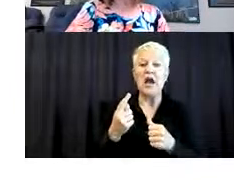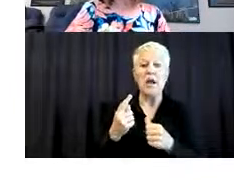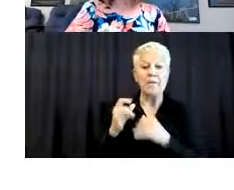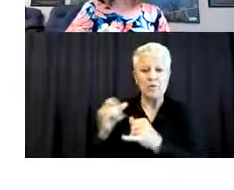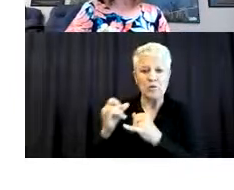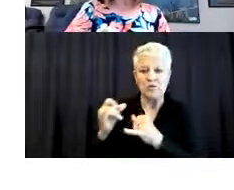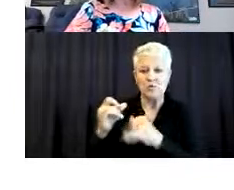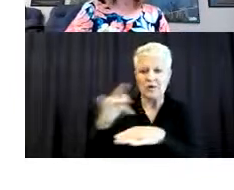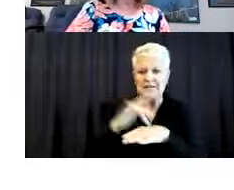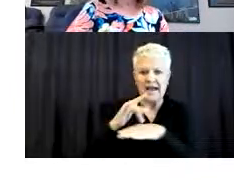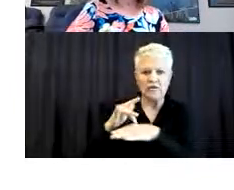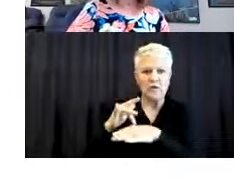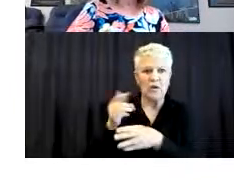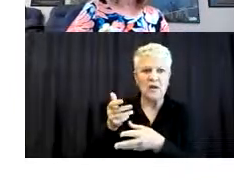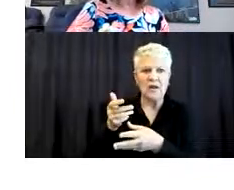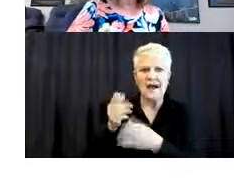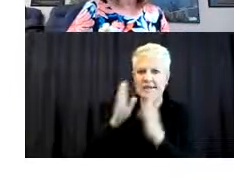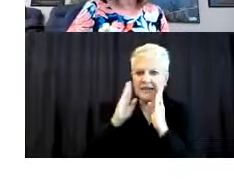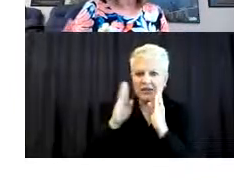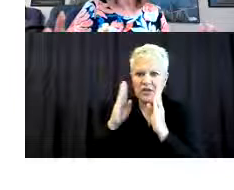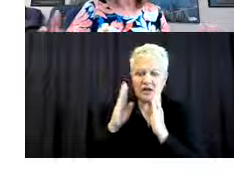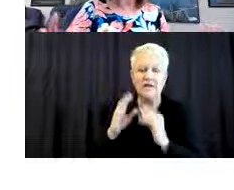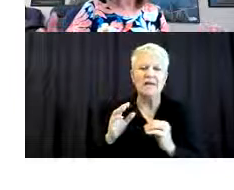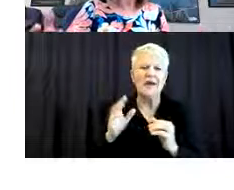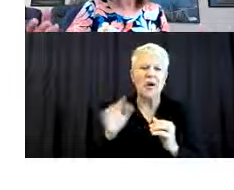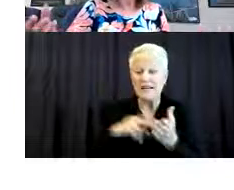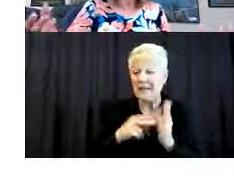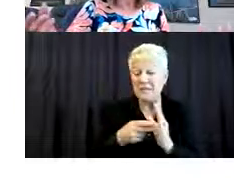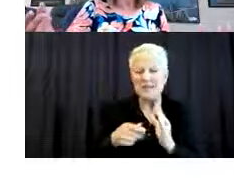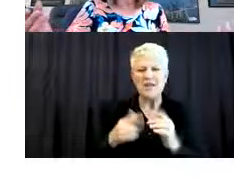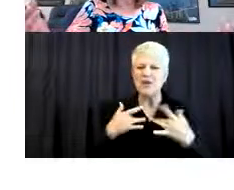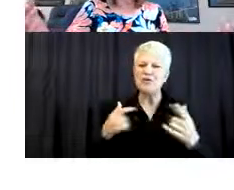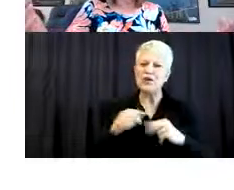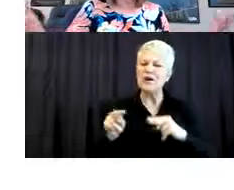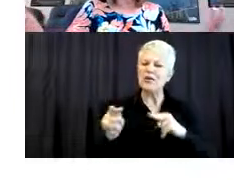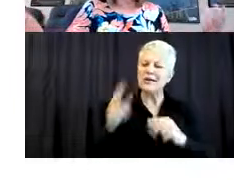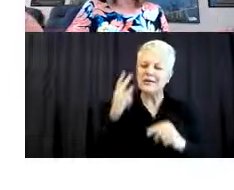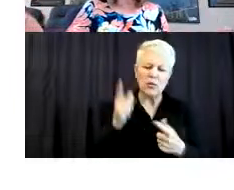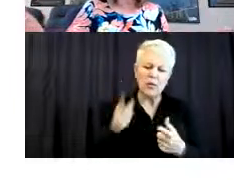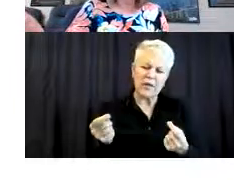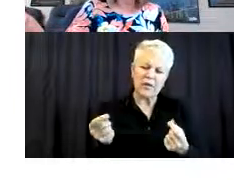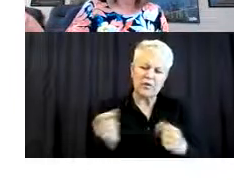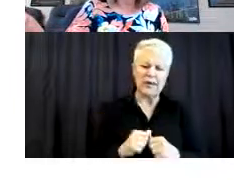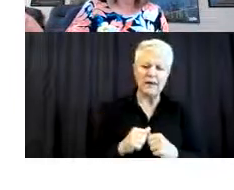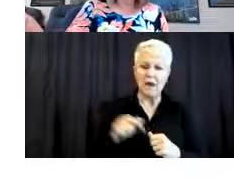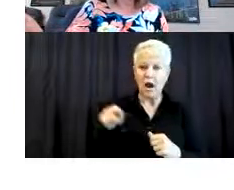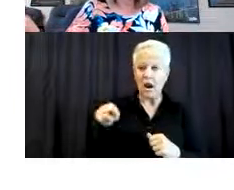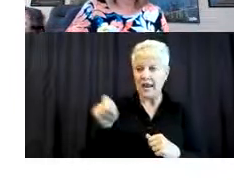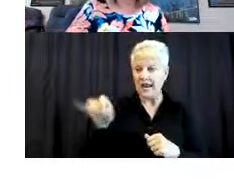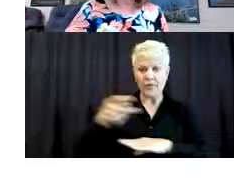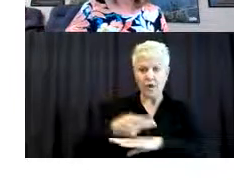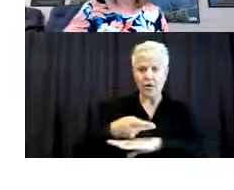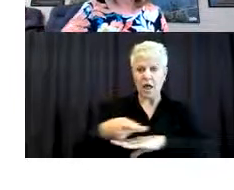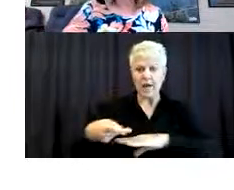attention. And what that means is, and usually you can kind of look and see, what is a child doing? If a child is lying on the